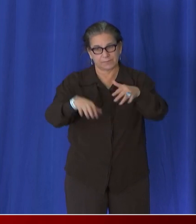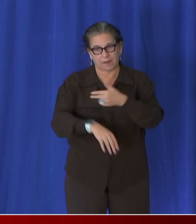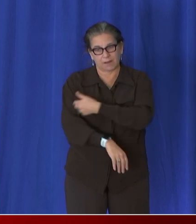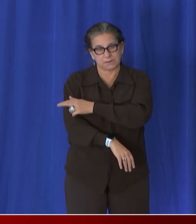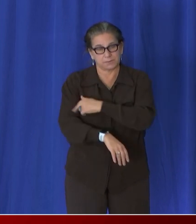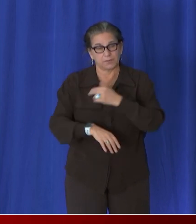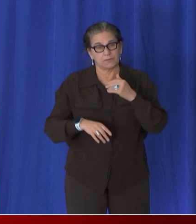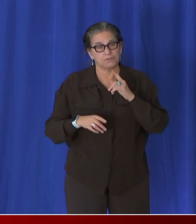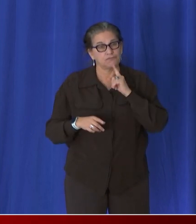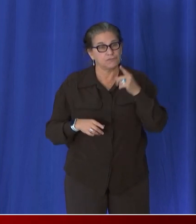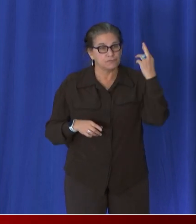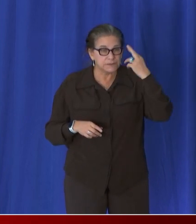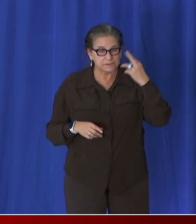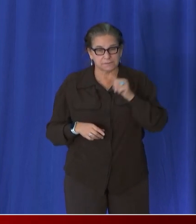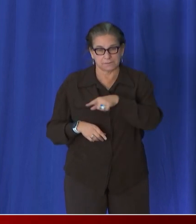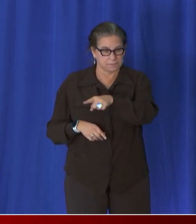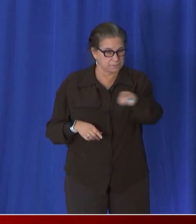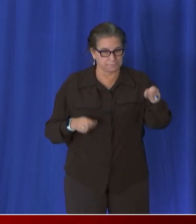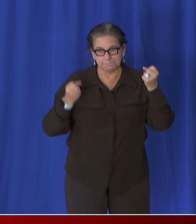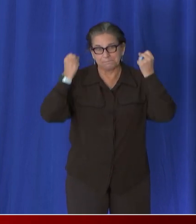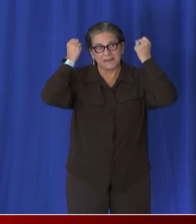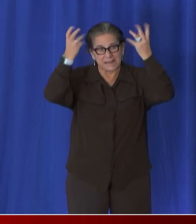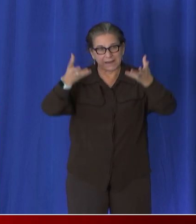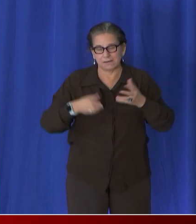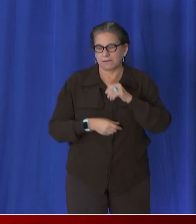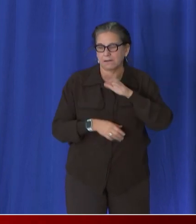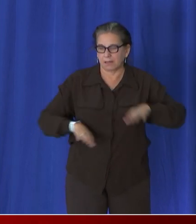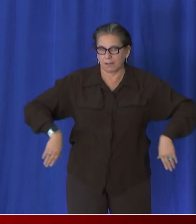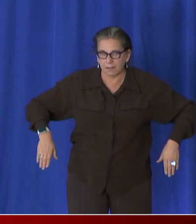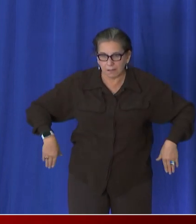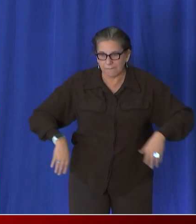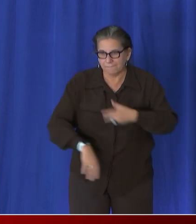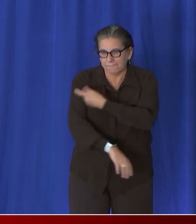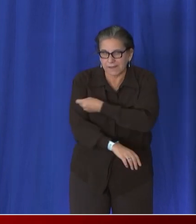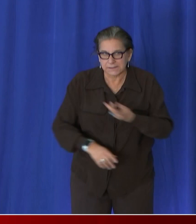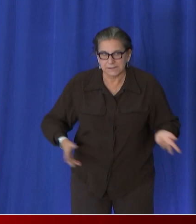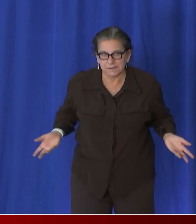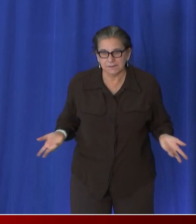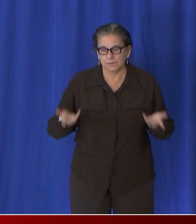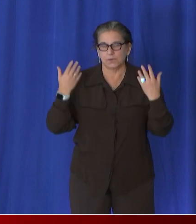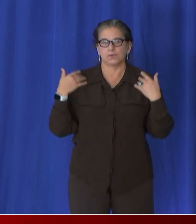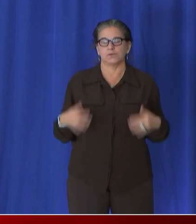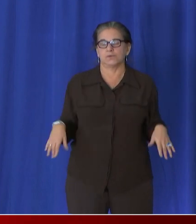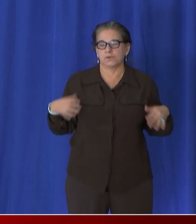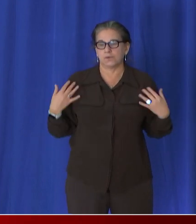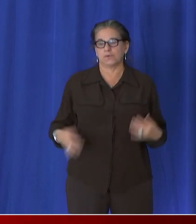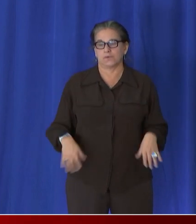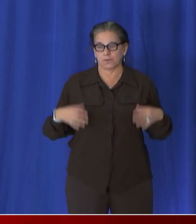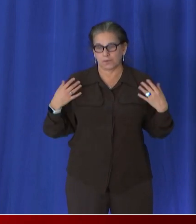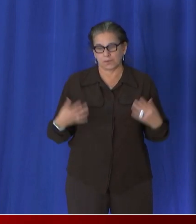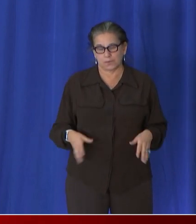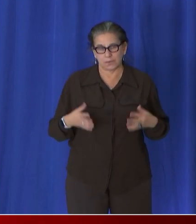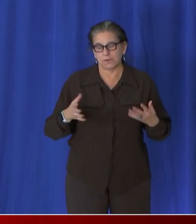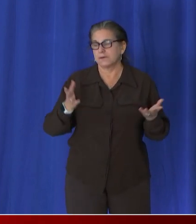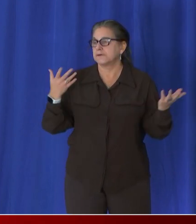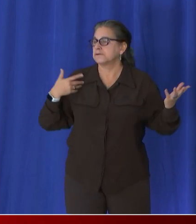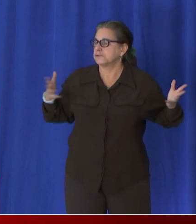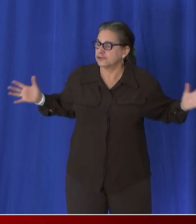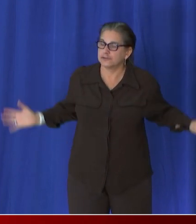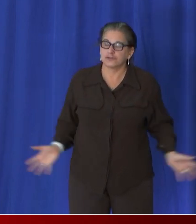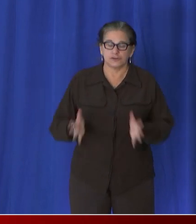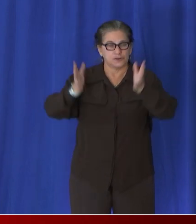are unvaccinated, that's the reason we really want individuals to get vaccinated and get that started today. And Patrick, just